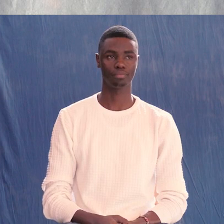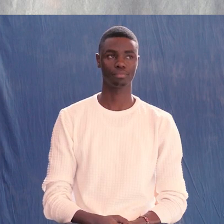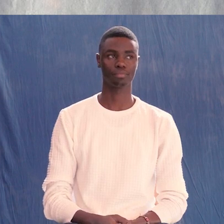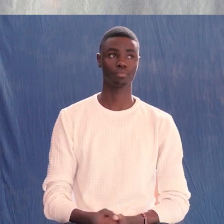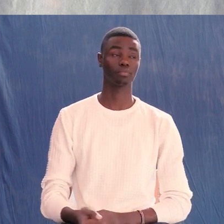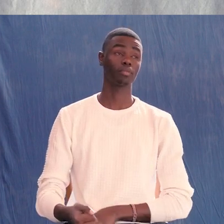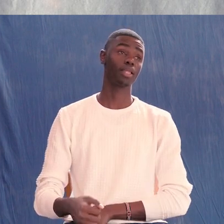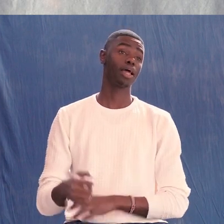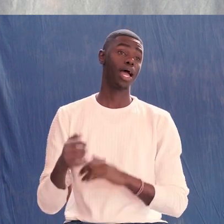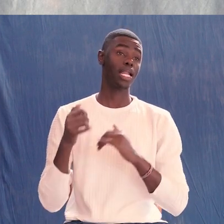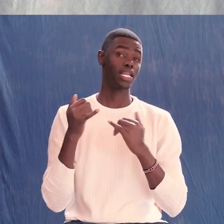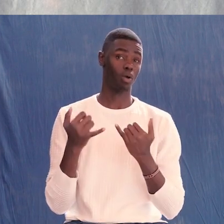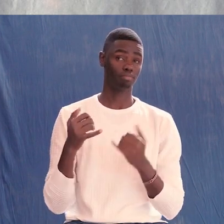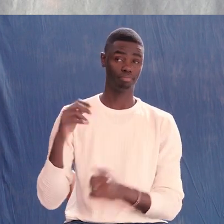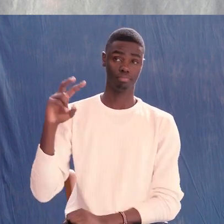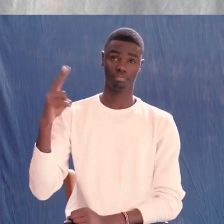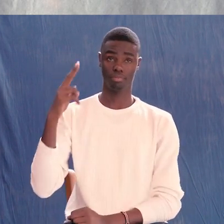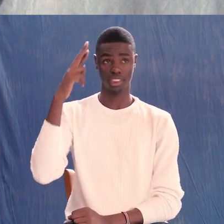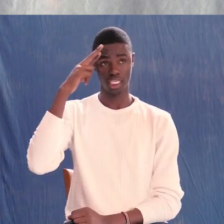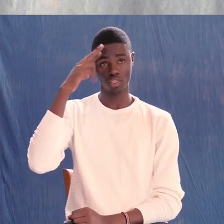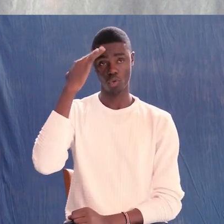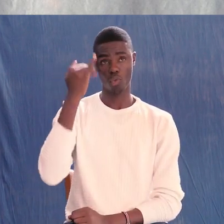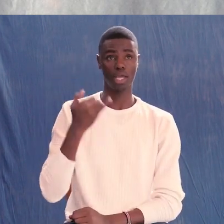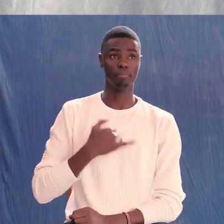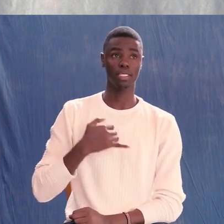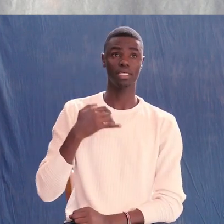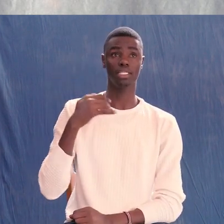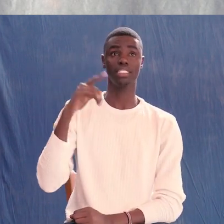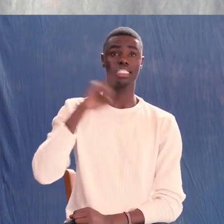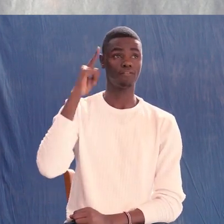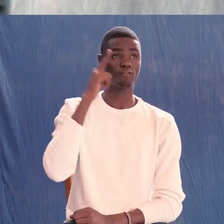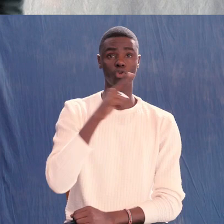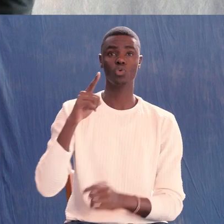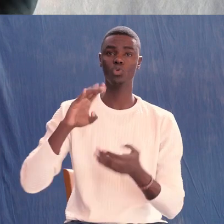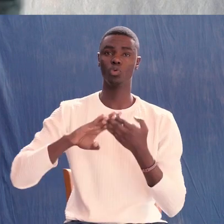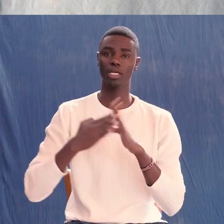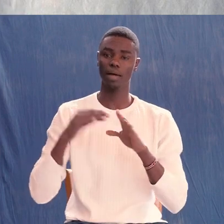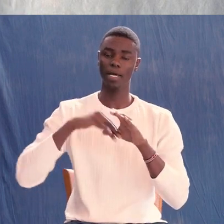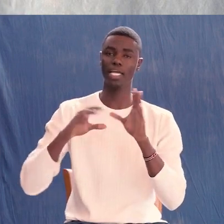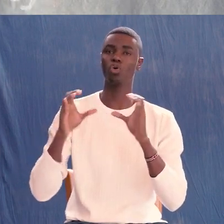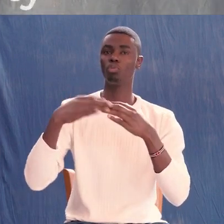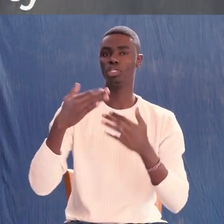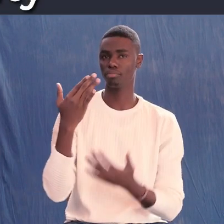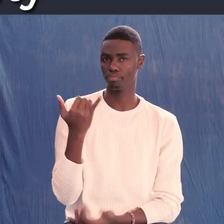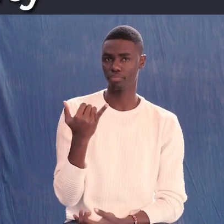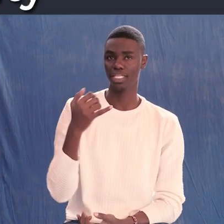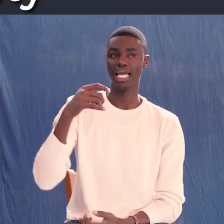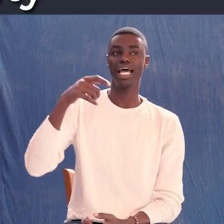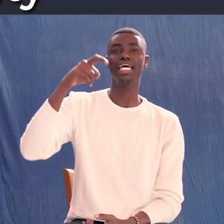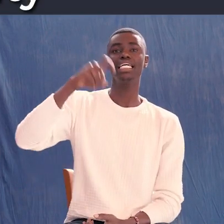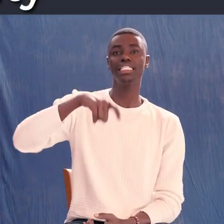Now, a second reason why it might be tough for you to be in community is because it requires